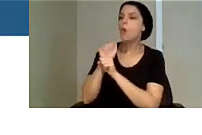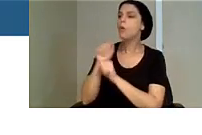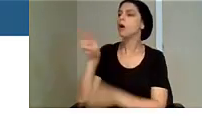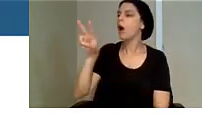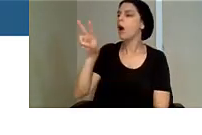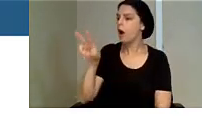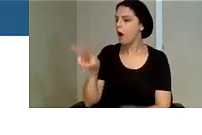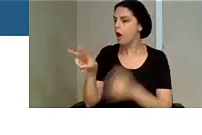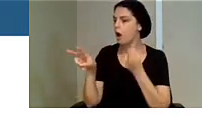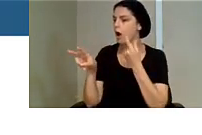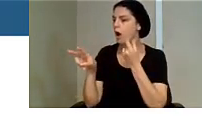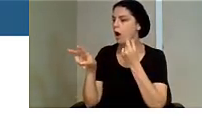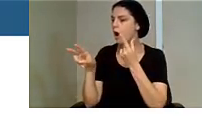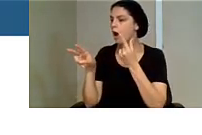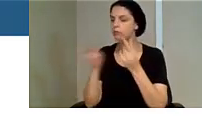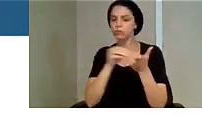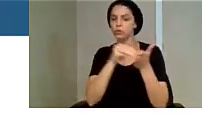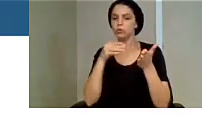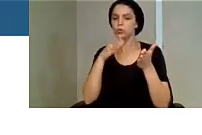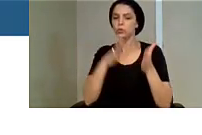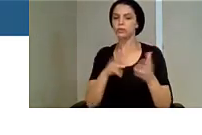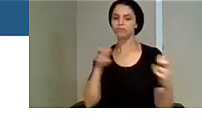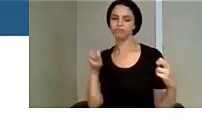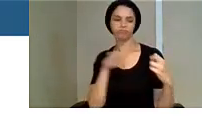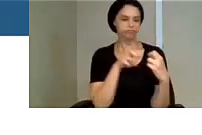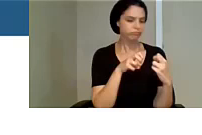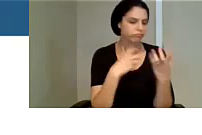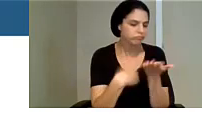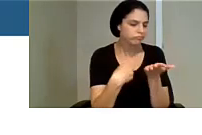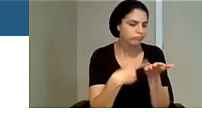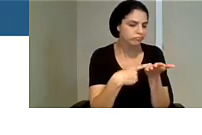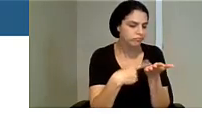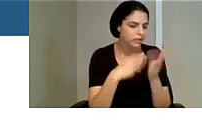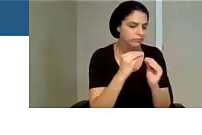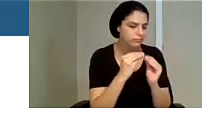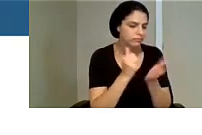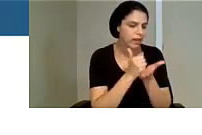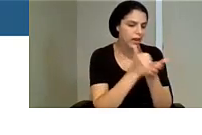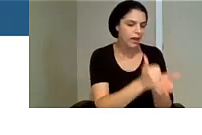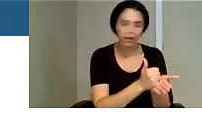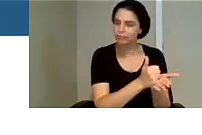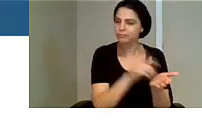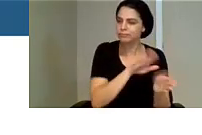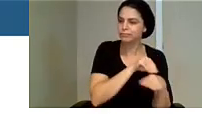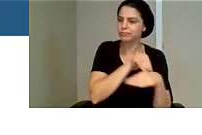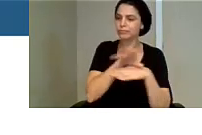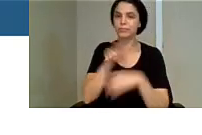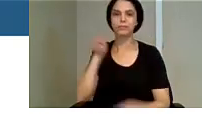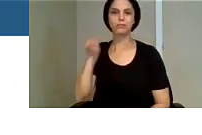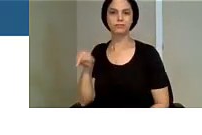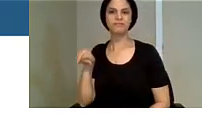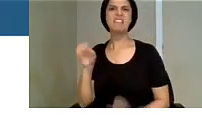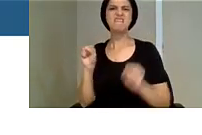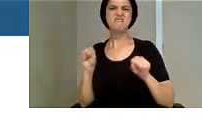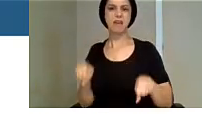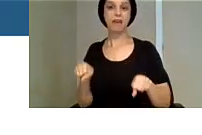complete them and knowing how to submit the work back. So that's what we're going to be focusing on in this particular webinar.